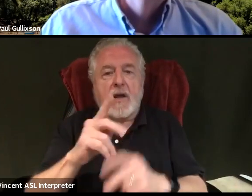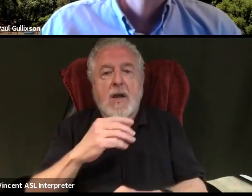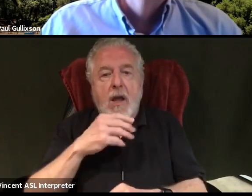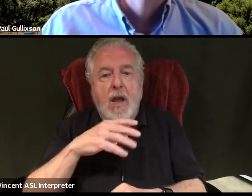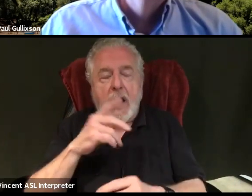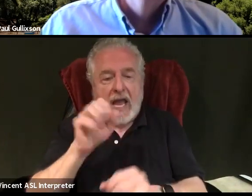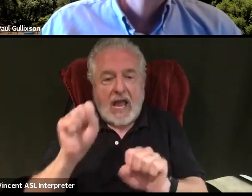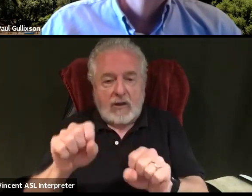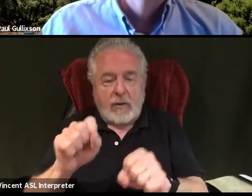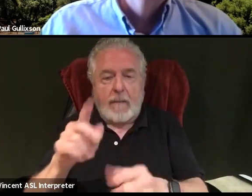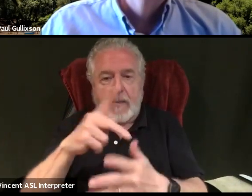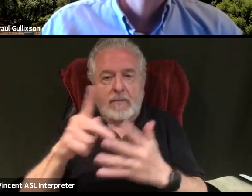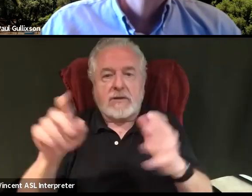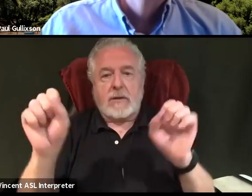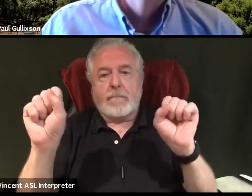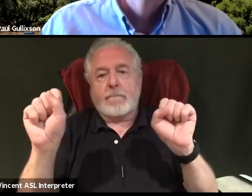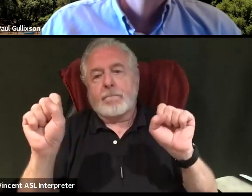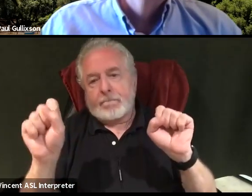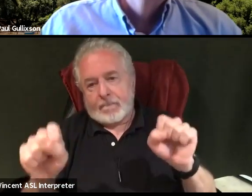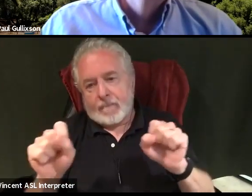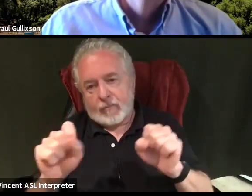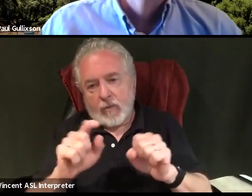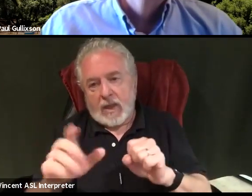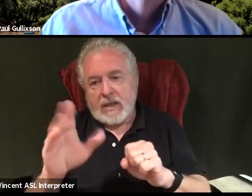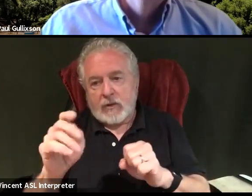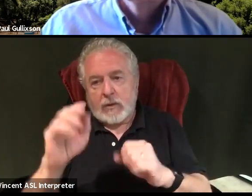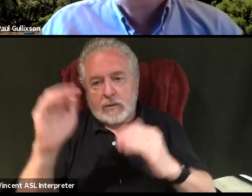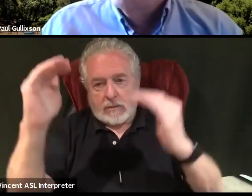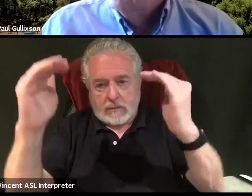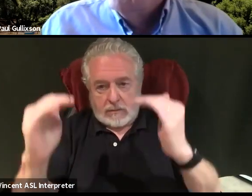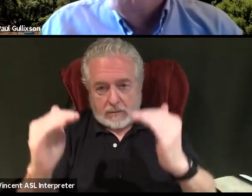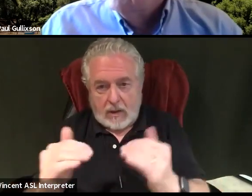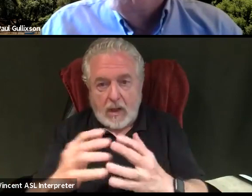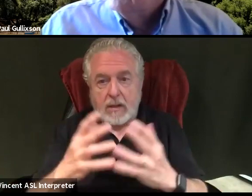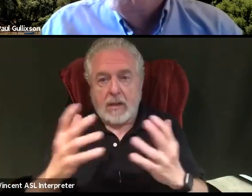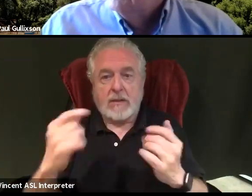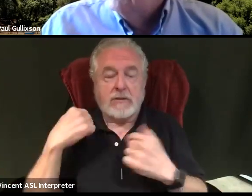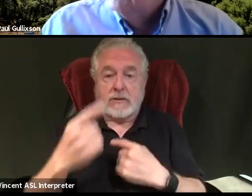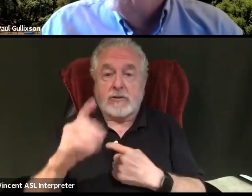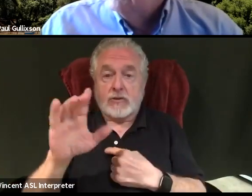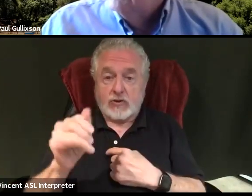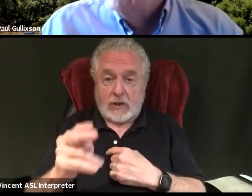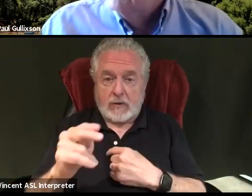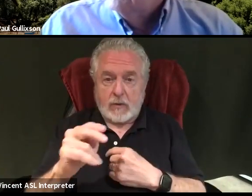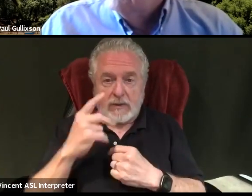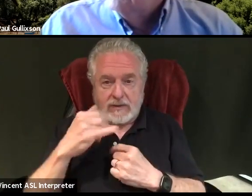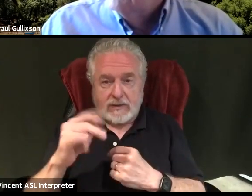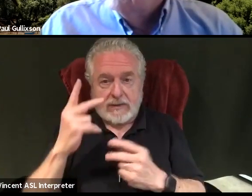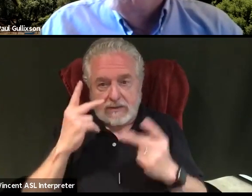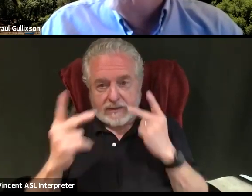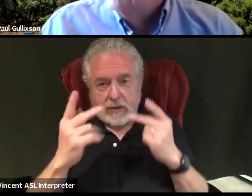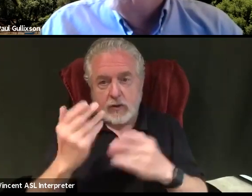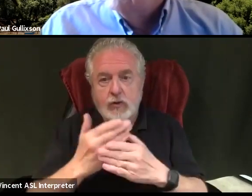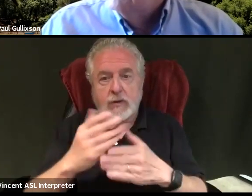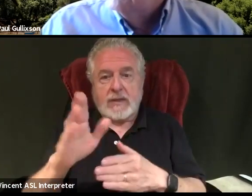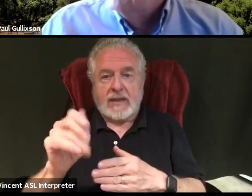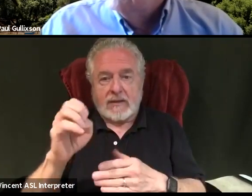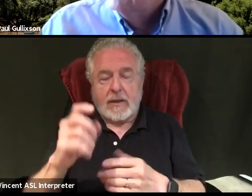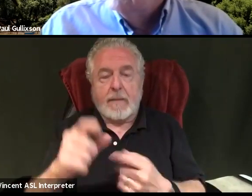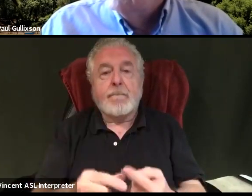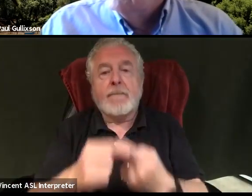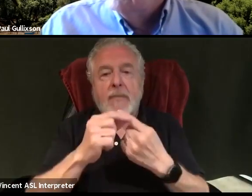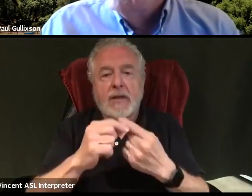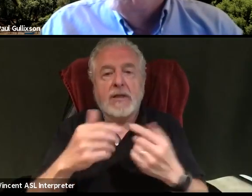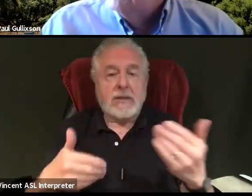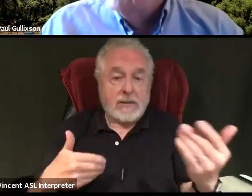eligible population as possible. While our case rate has dropped considerably since January, we're still seeing new cases, particularly